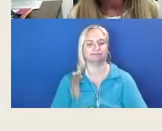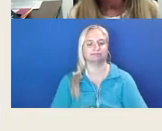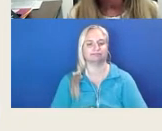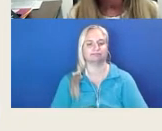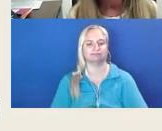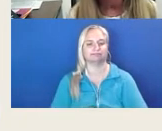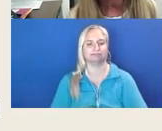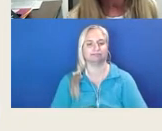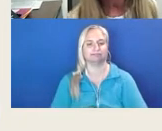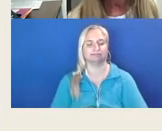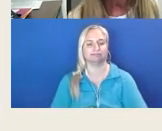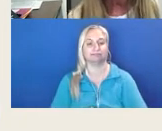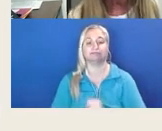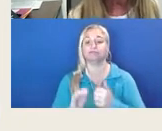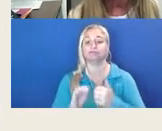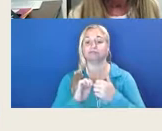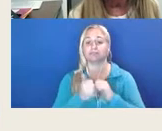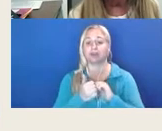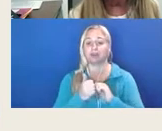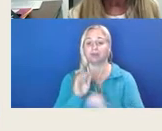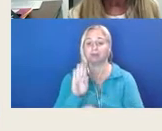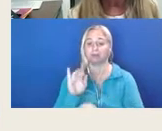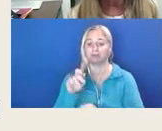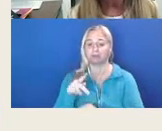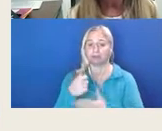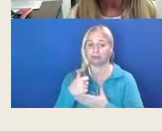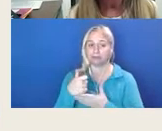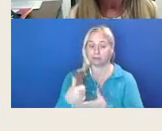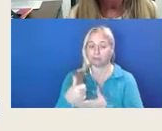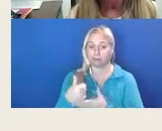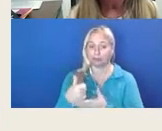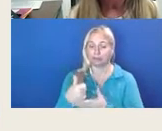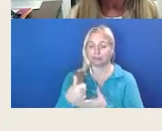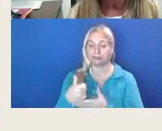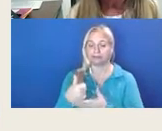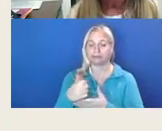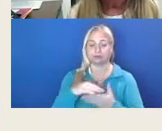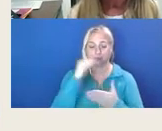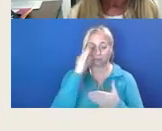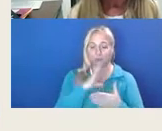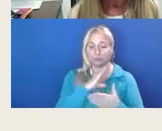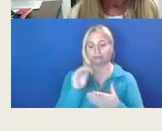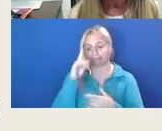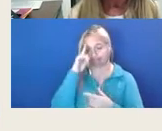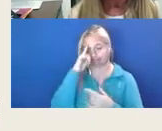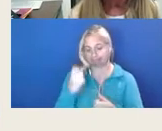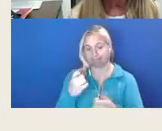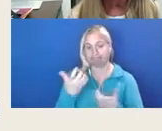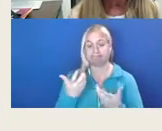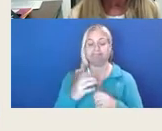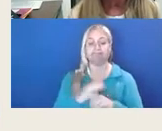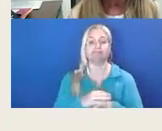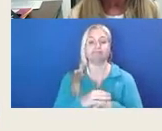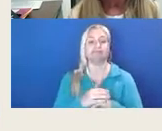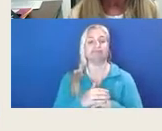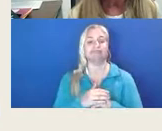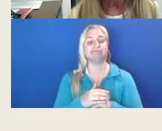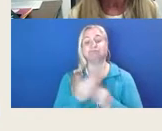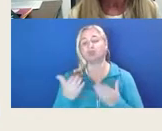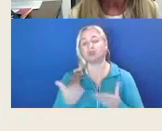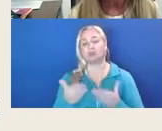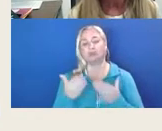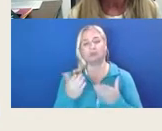How do behavior intervention plans support student mental health? Well, we're going to propose to you that they're a